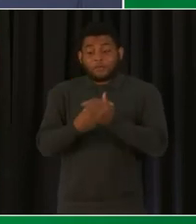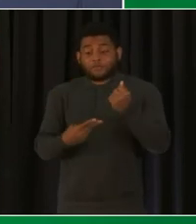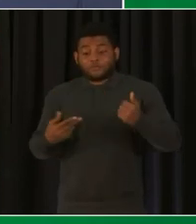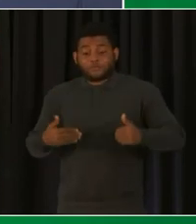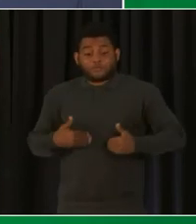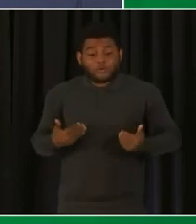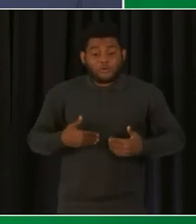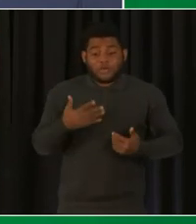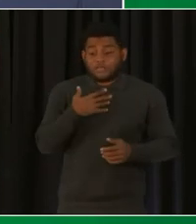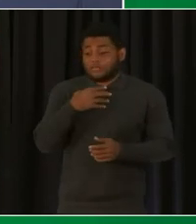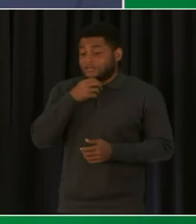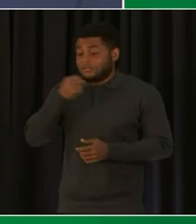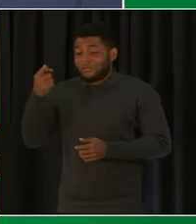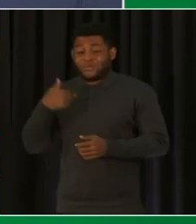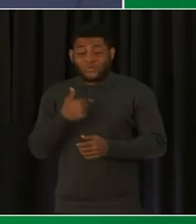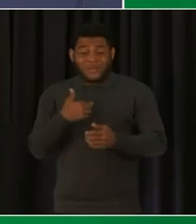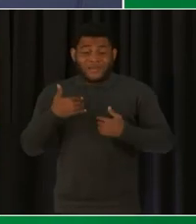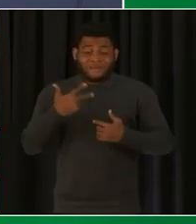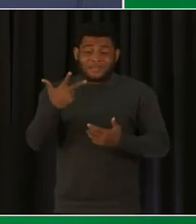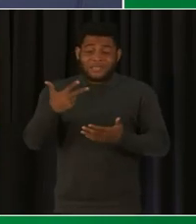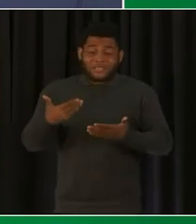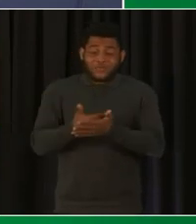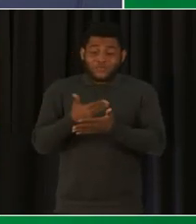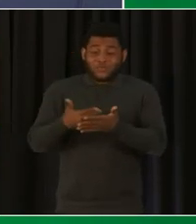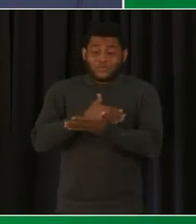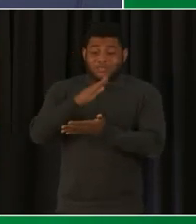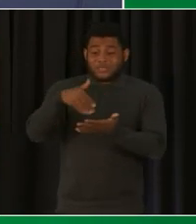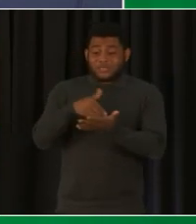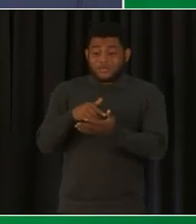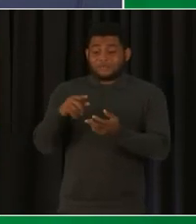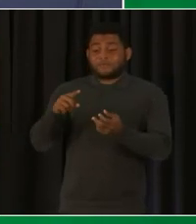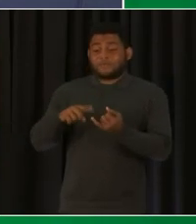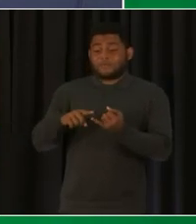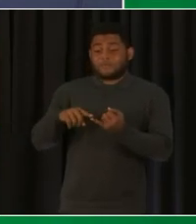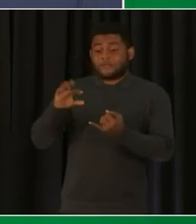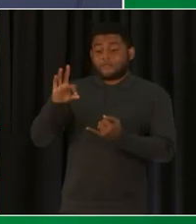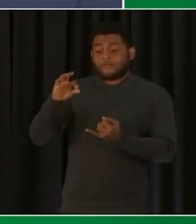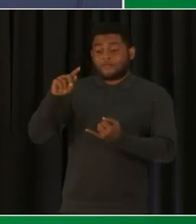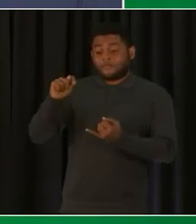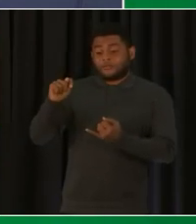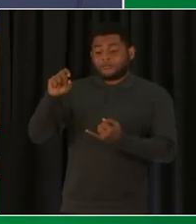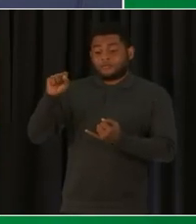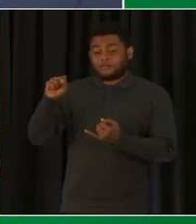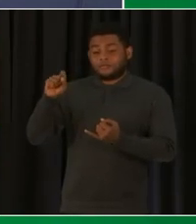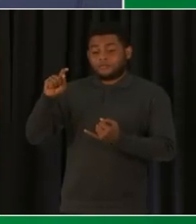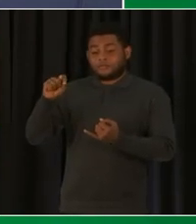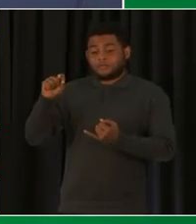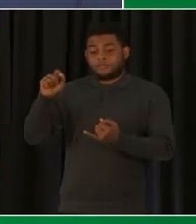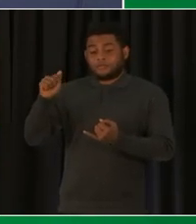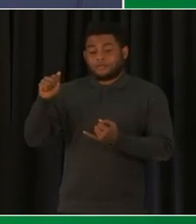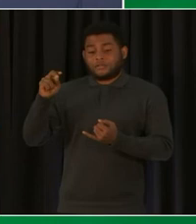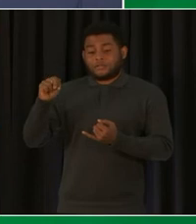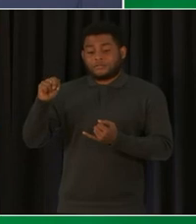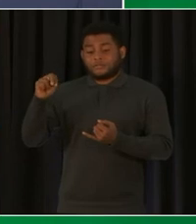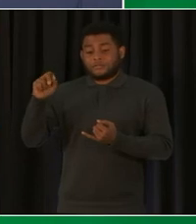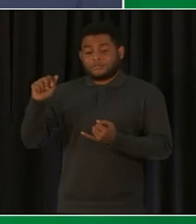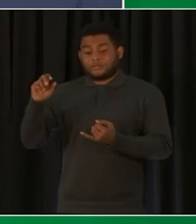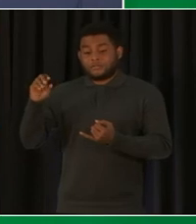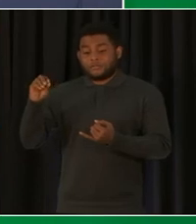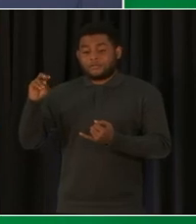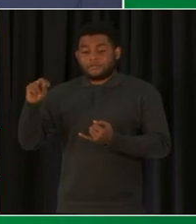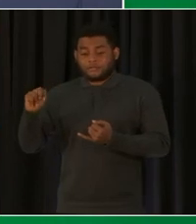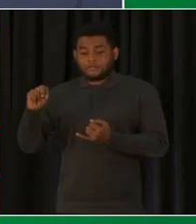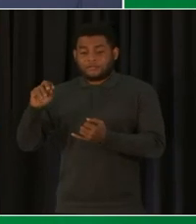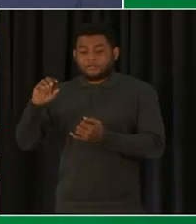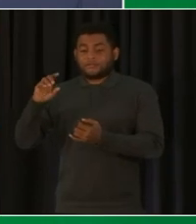youth vaccination sites, one at Fort Stanton Recreation Center, Dorothy